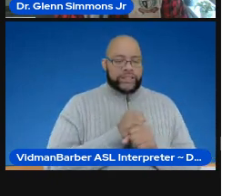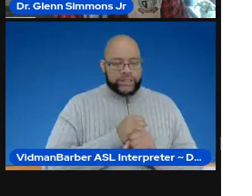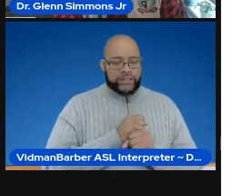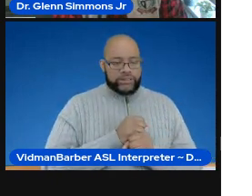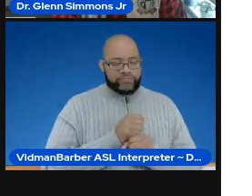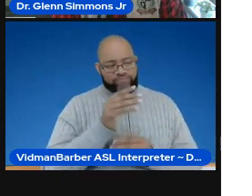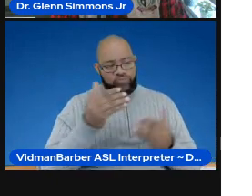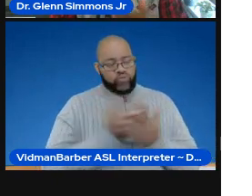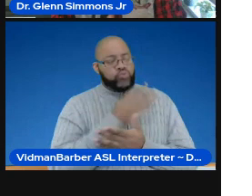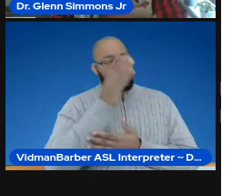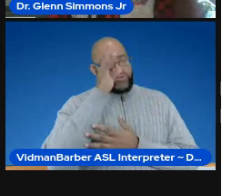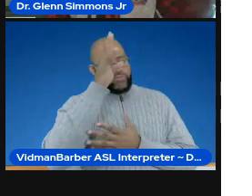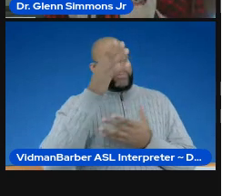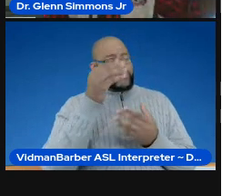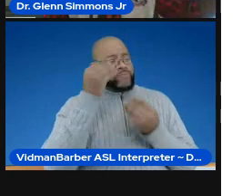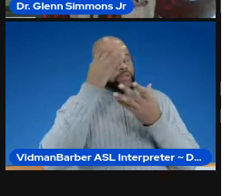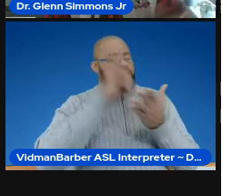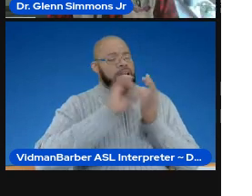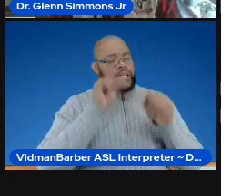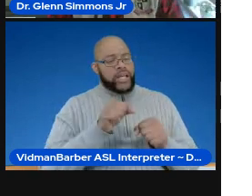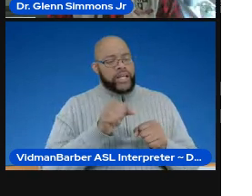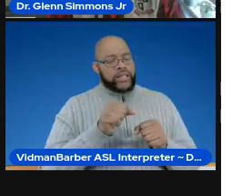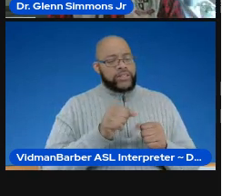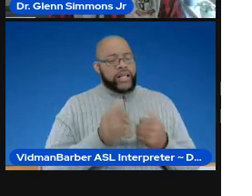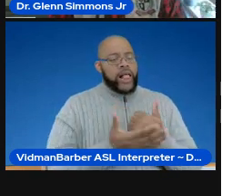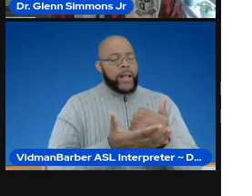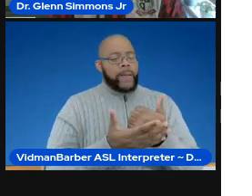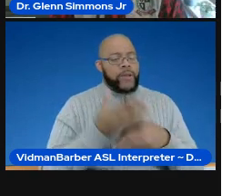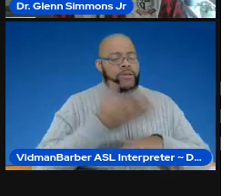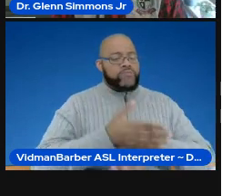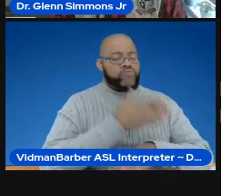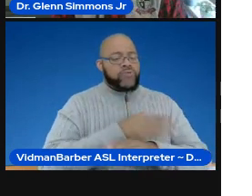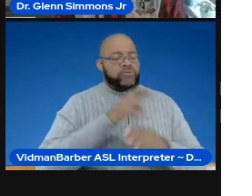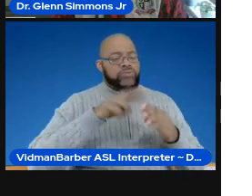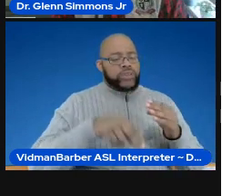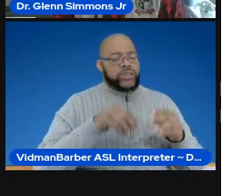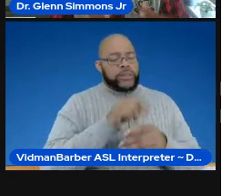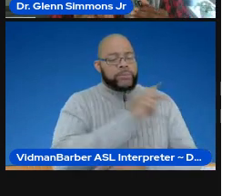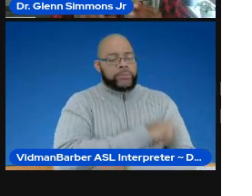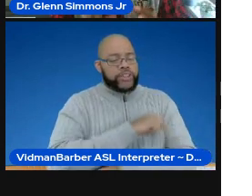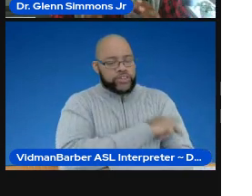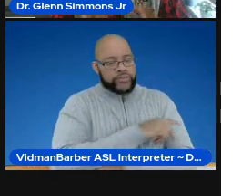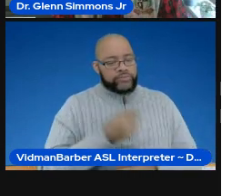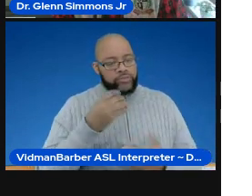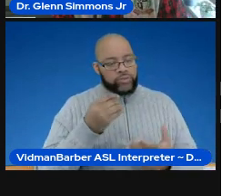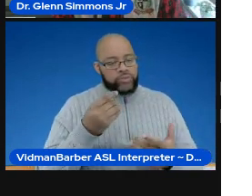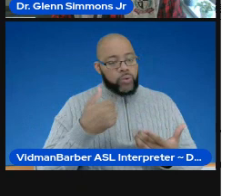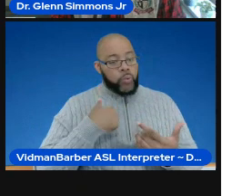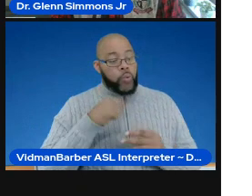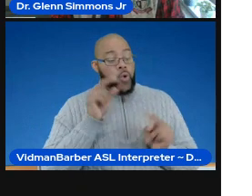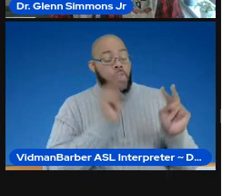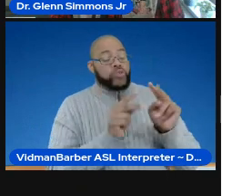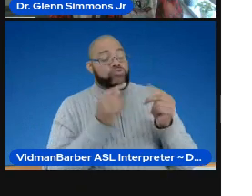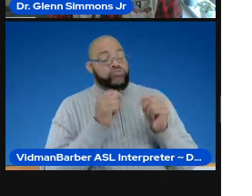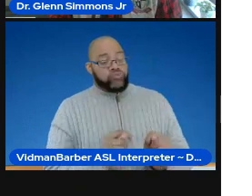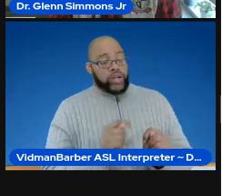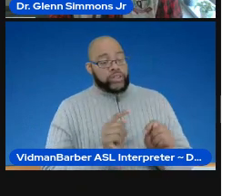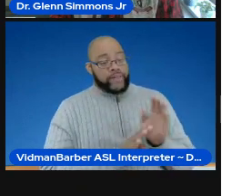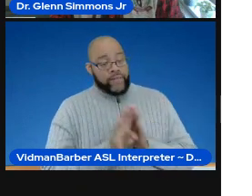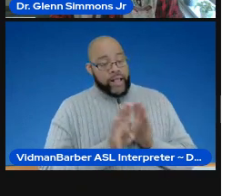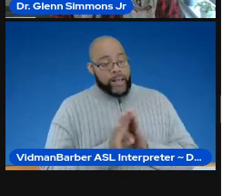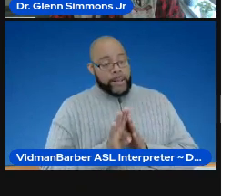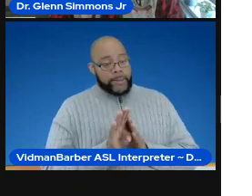innovative information that could then ultimately help improve the outcome in patients. So we're looking to develop,